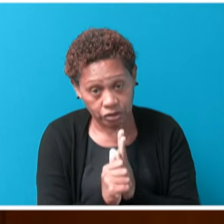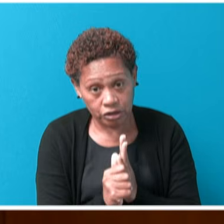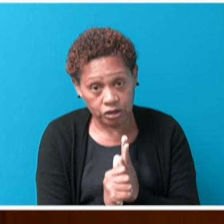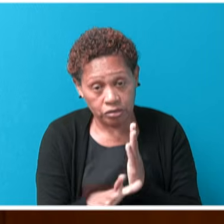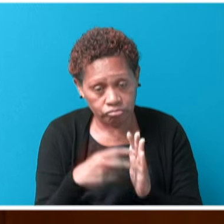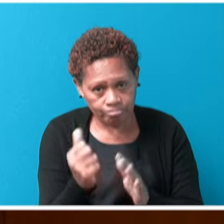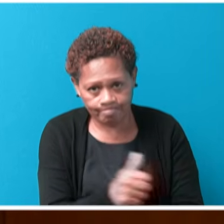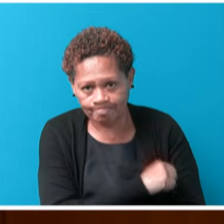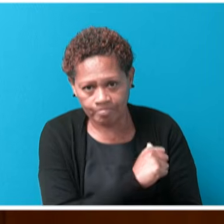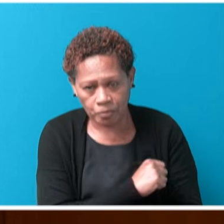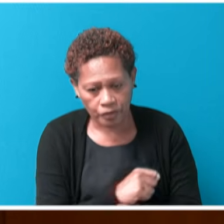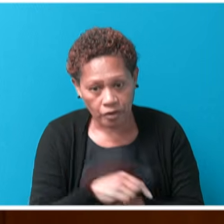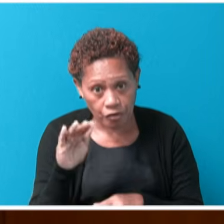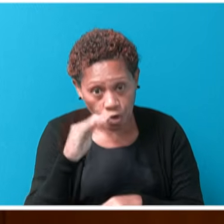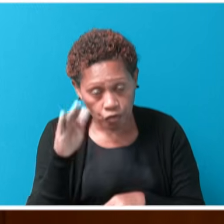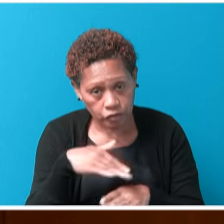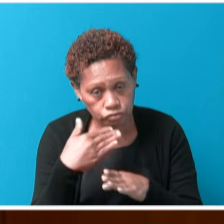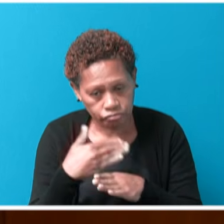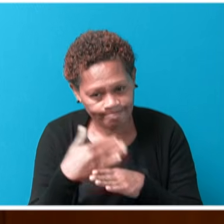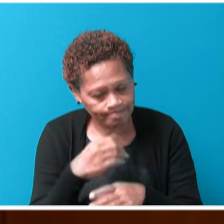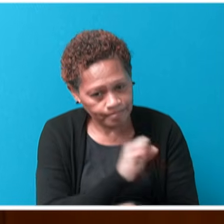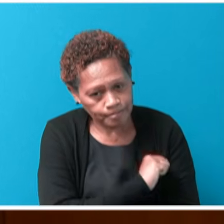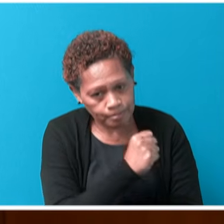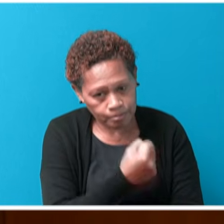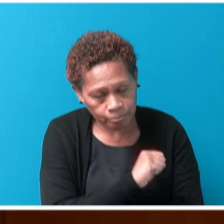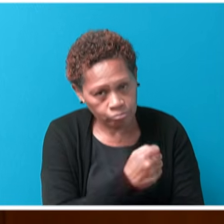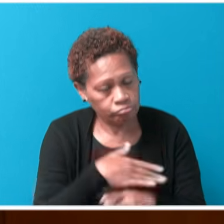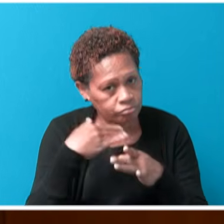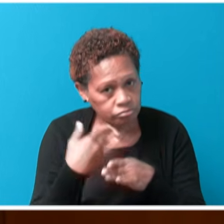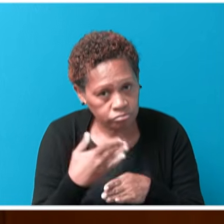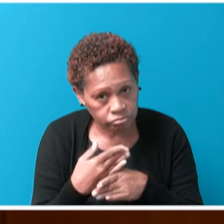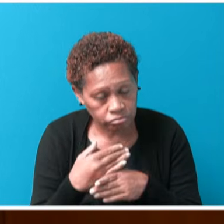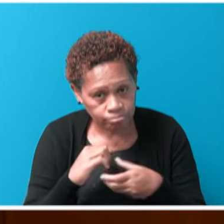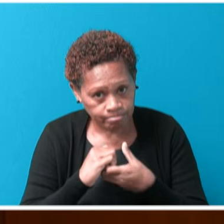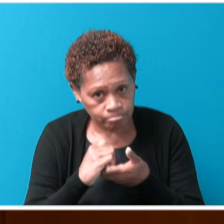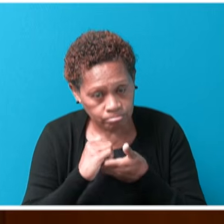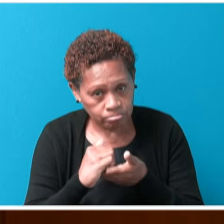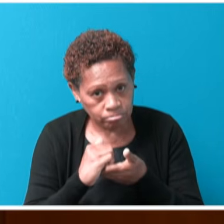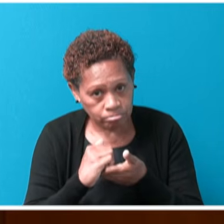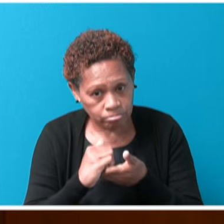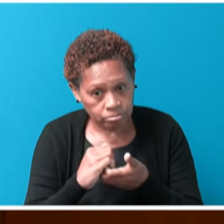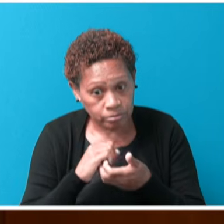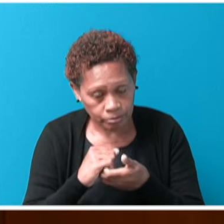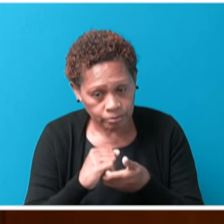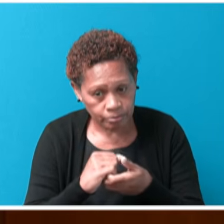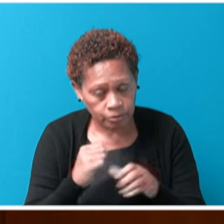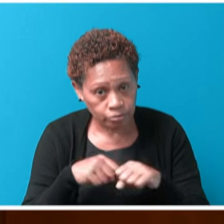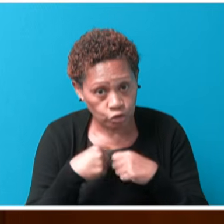future-ready workforce strengthens economic competitiveness, social cohesion, and national